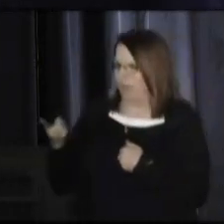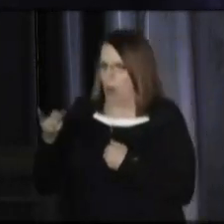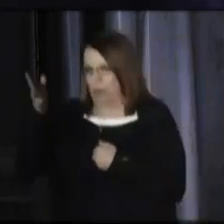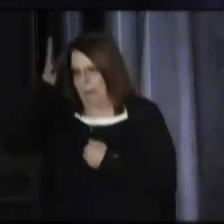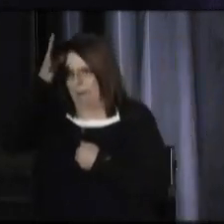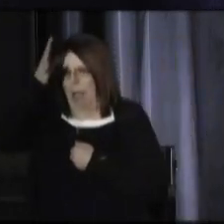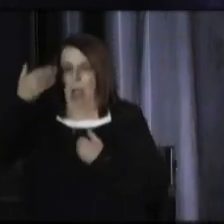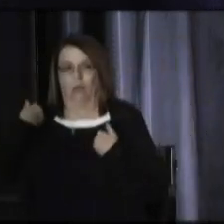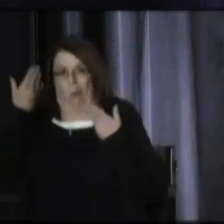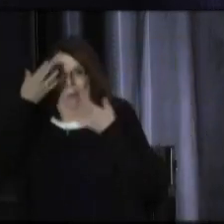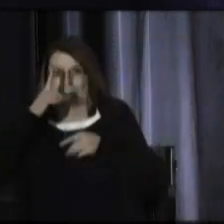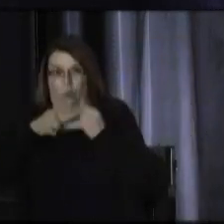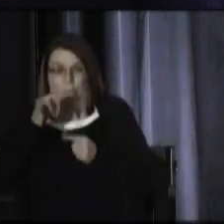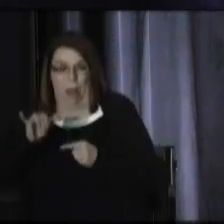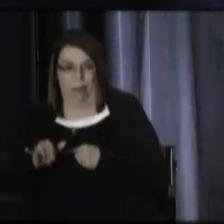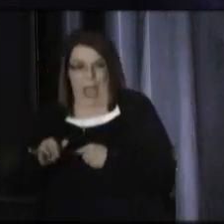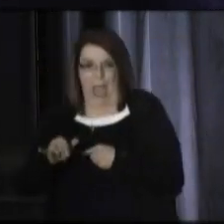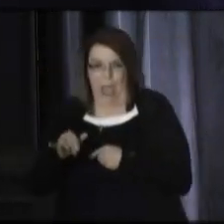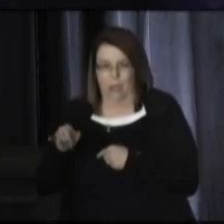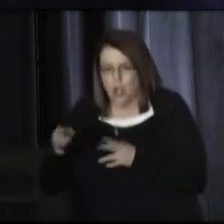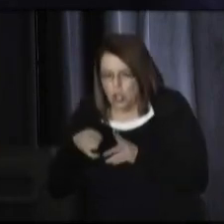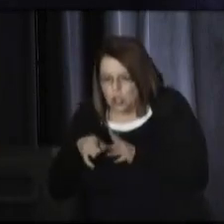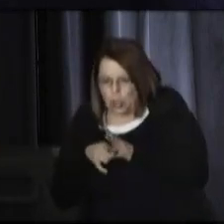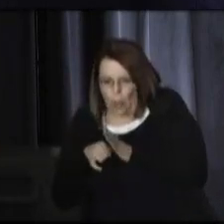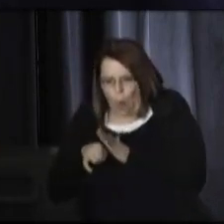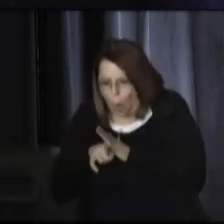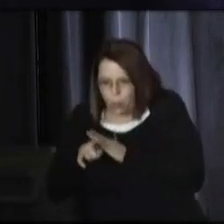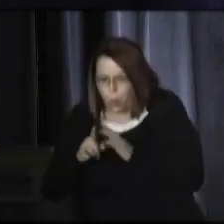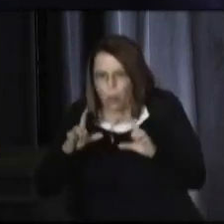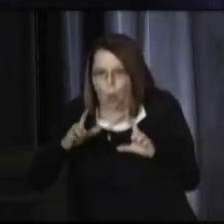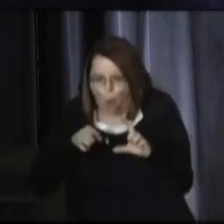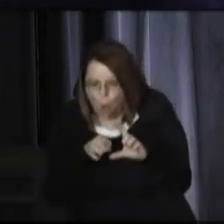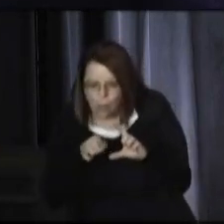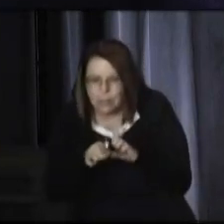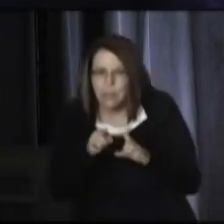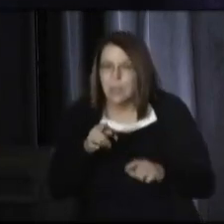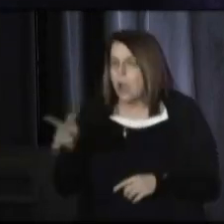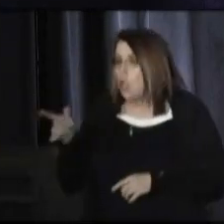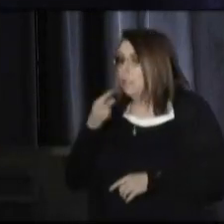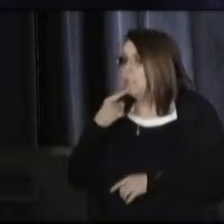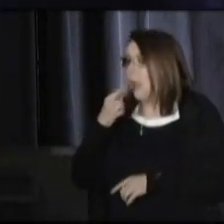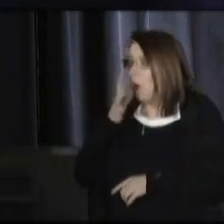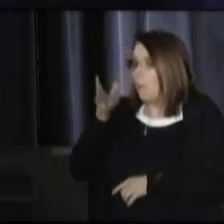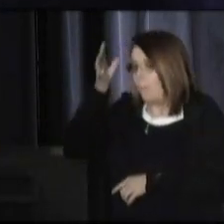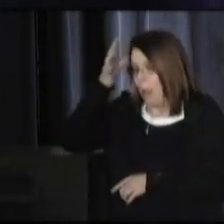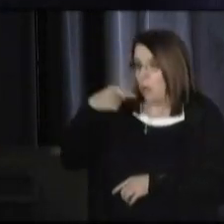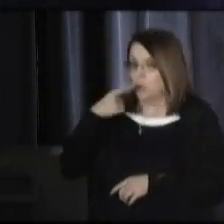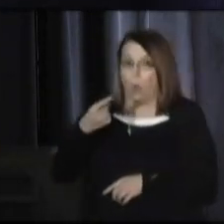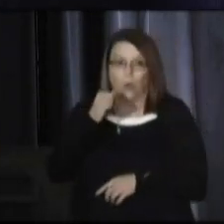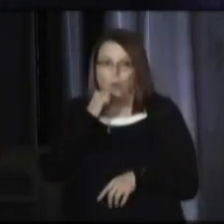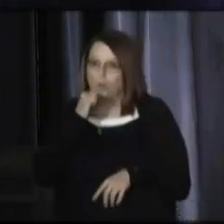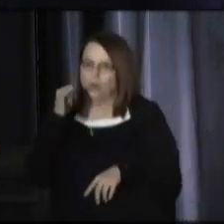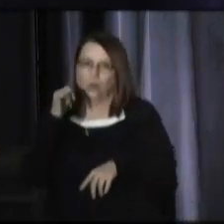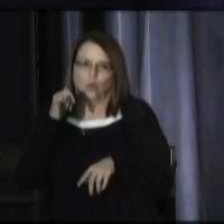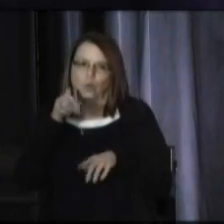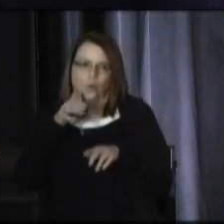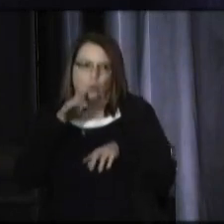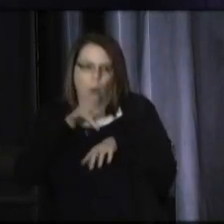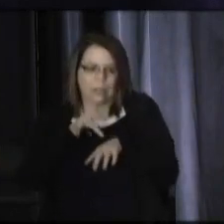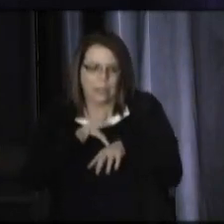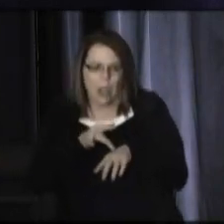her that's what we did here, bet on things, because our babas always told us that chance was the only thing that got us here and born, and